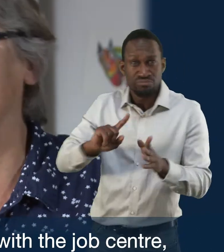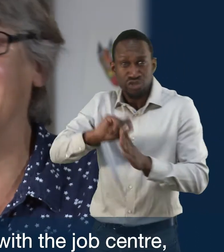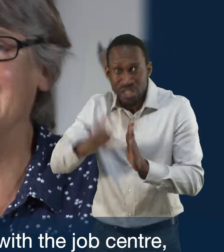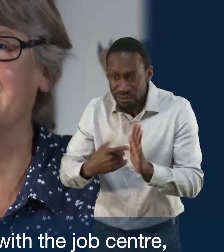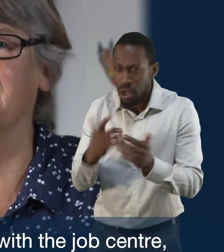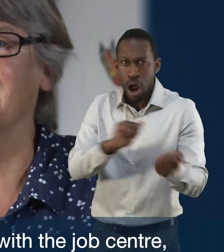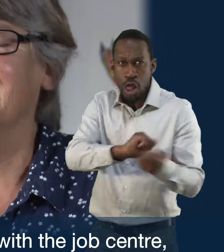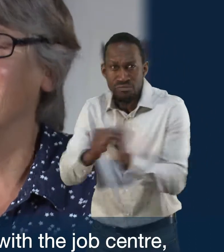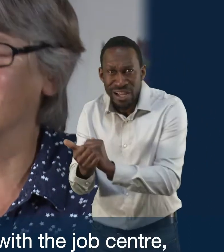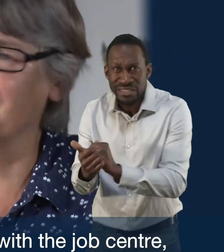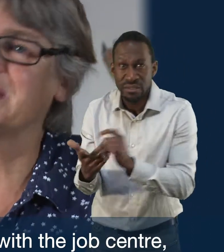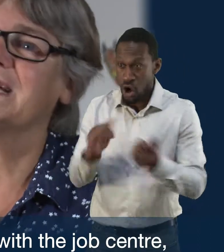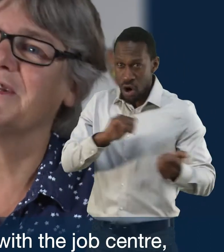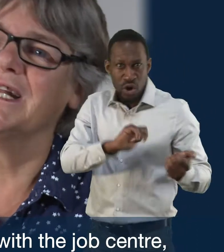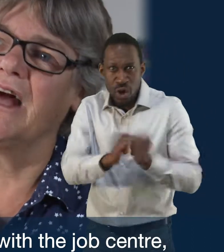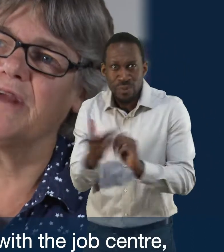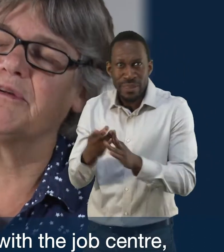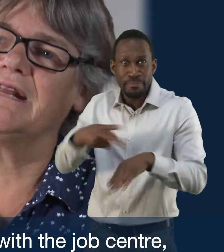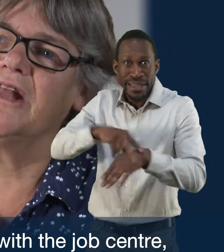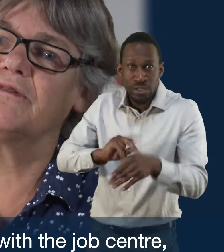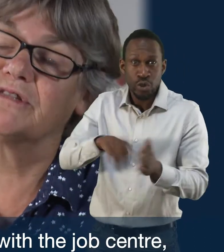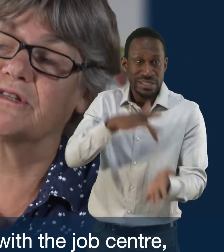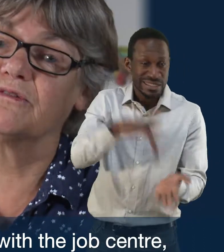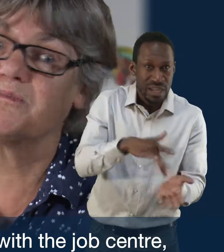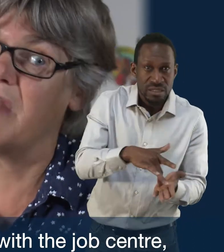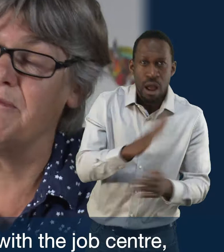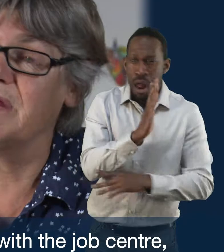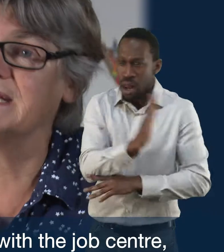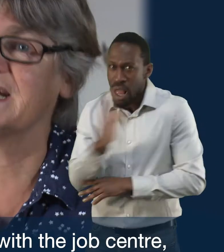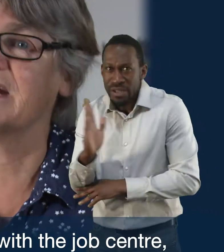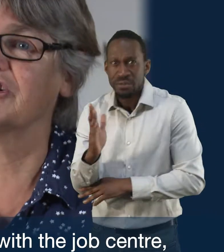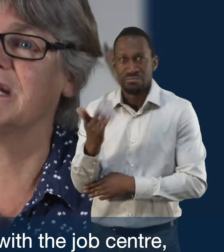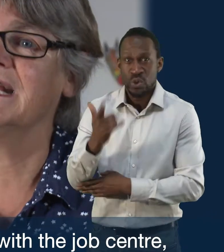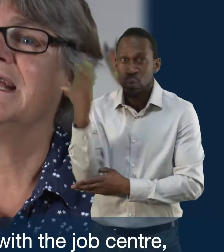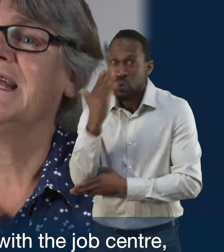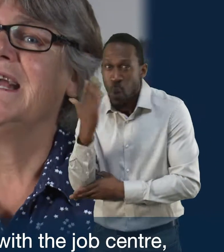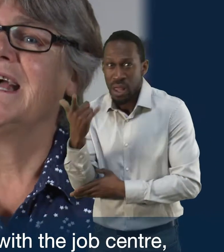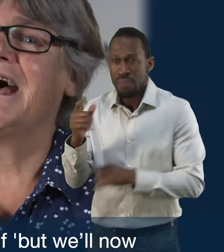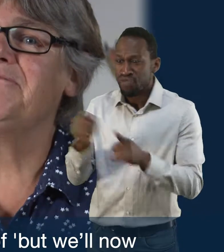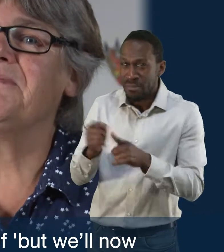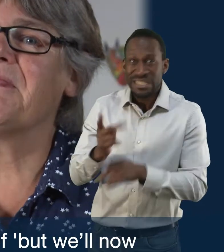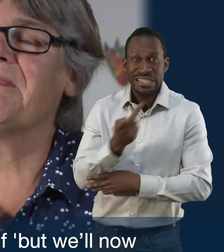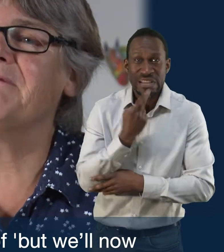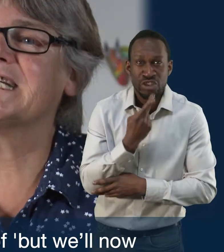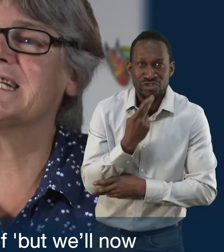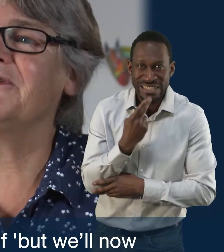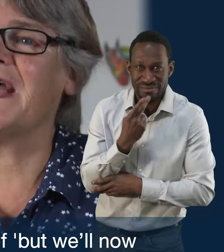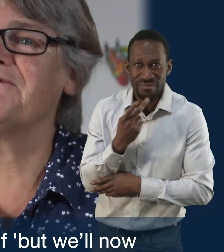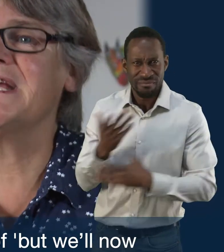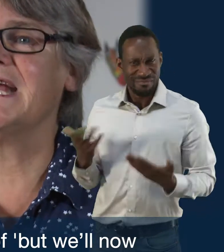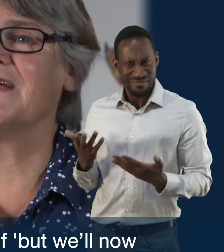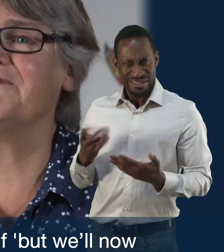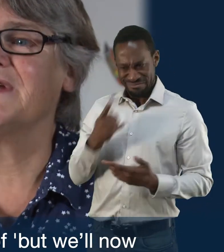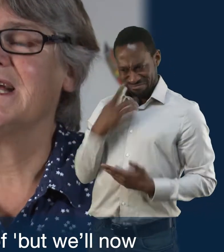with the police, with the job centre, the library, local schools, primary and secondary, there was still